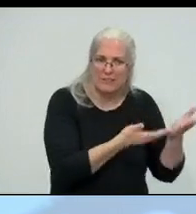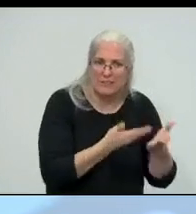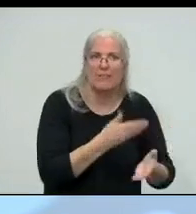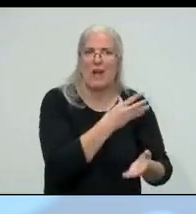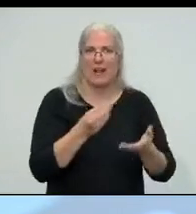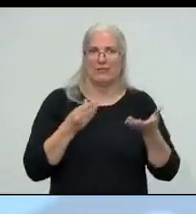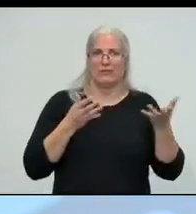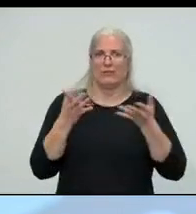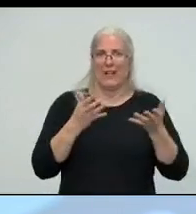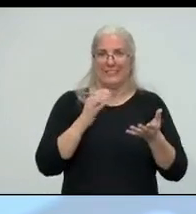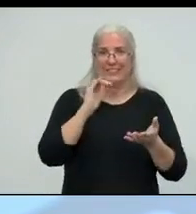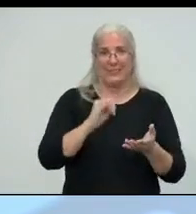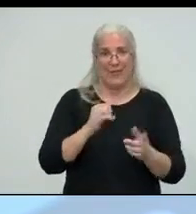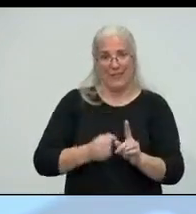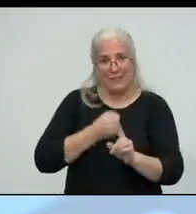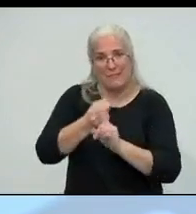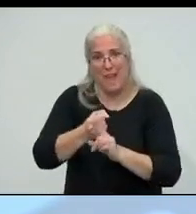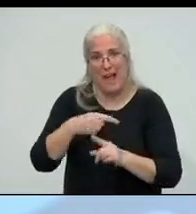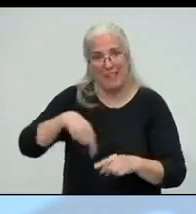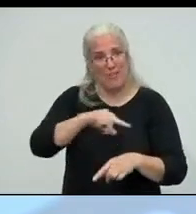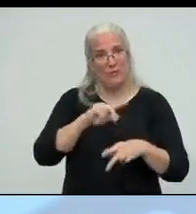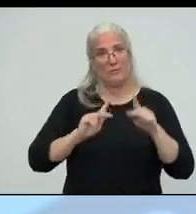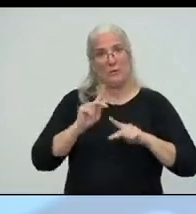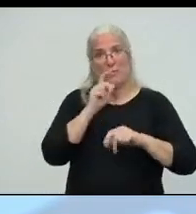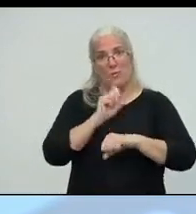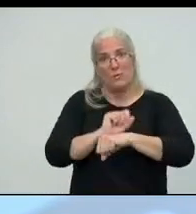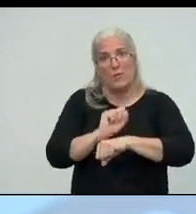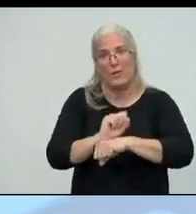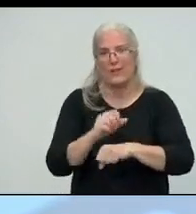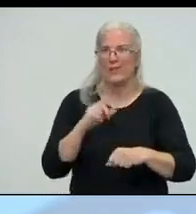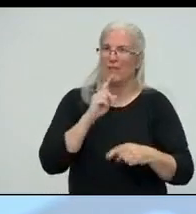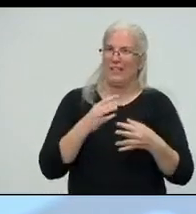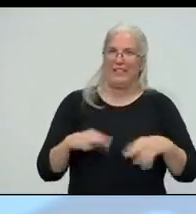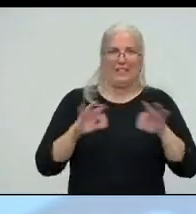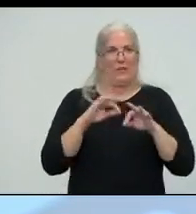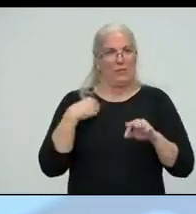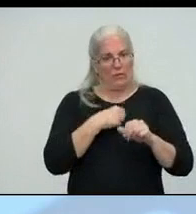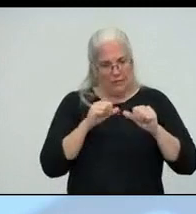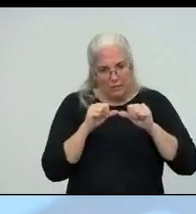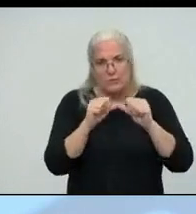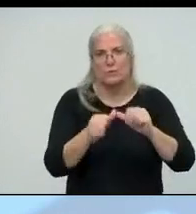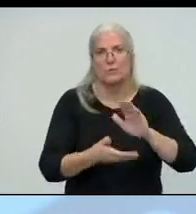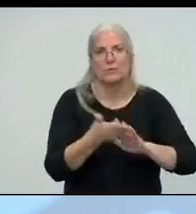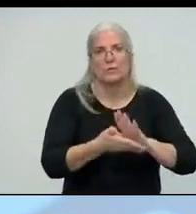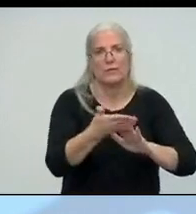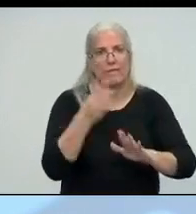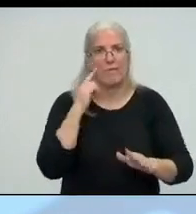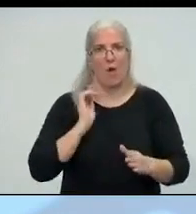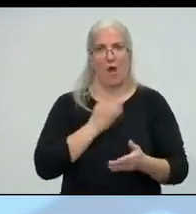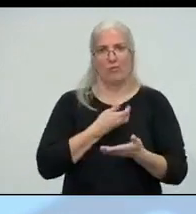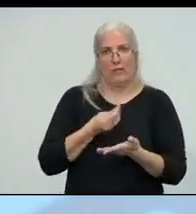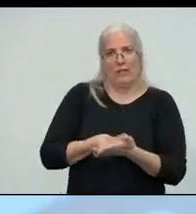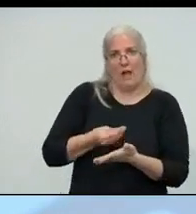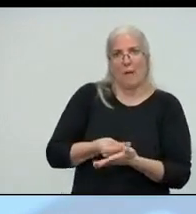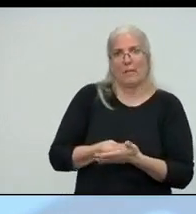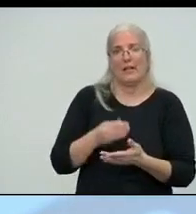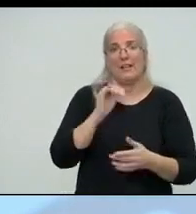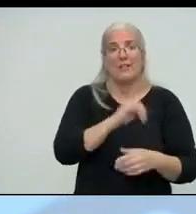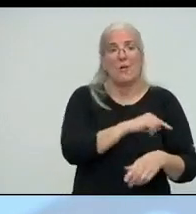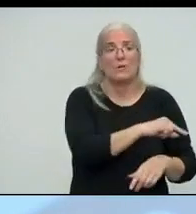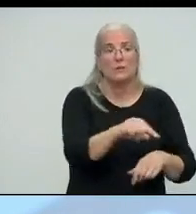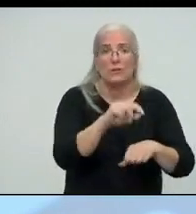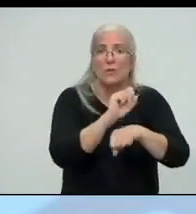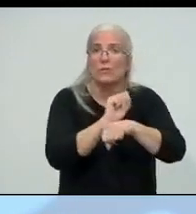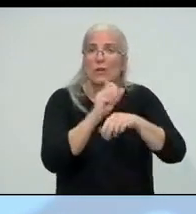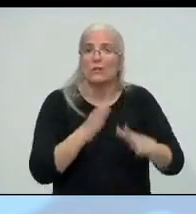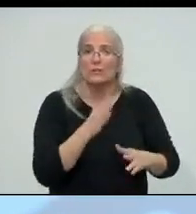are essential parts of our continuing operation and the economy that's happening. And so as those workers and as individuals are going out